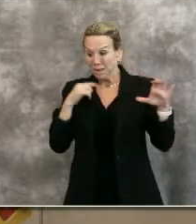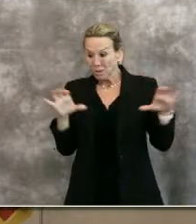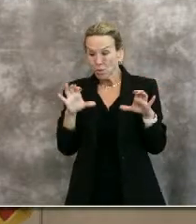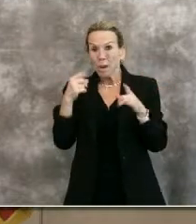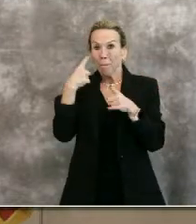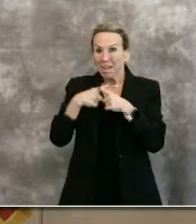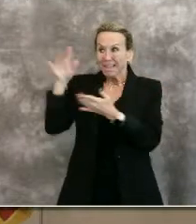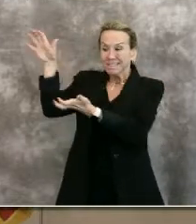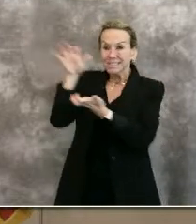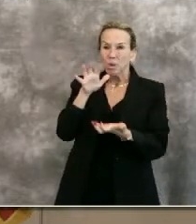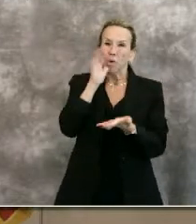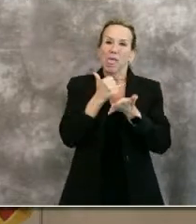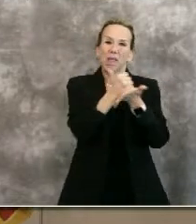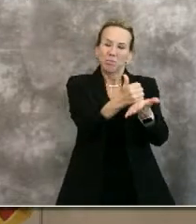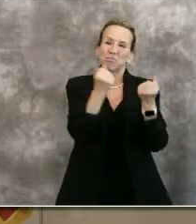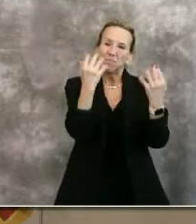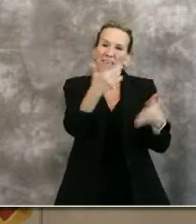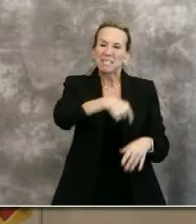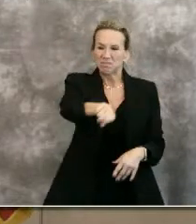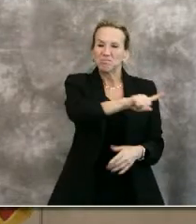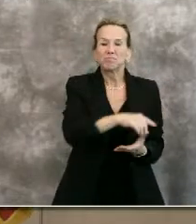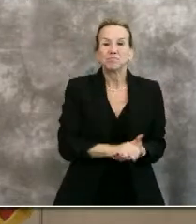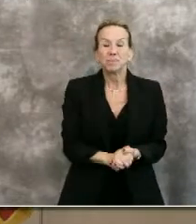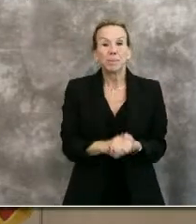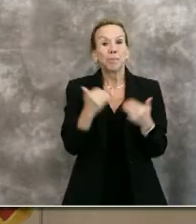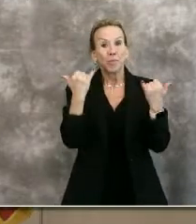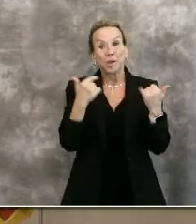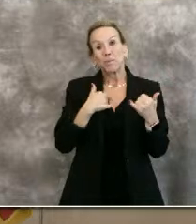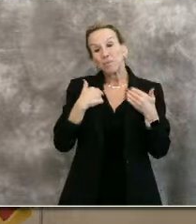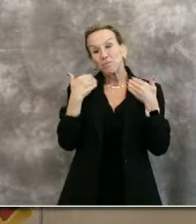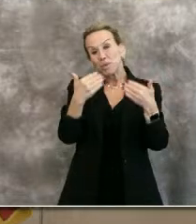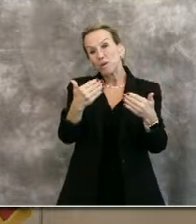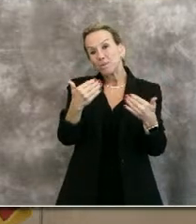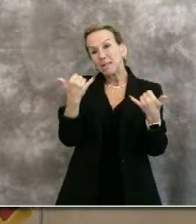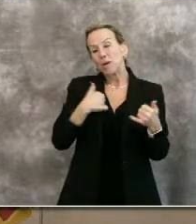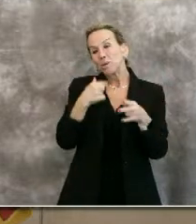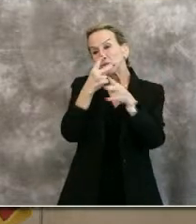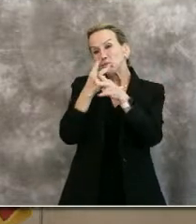with that, let's move on to the update, and I'll introduce Supervisor Fletcher.